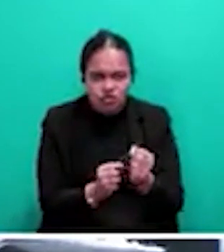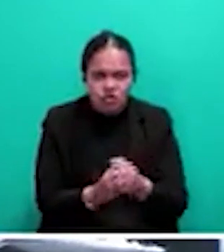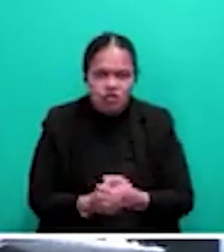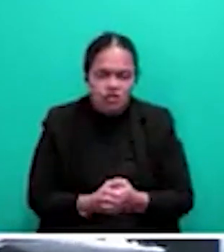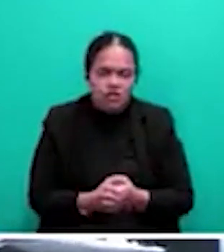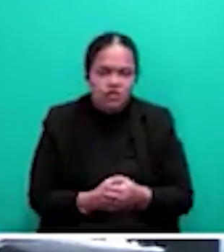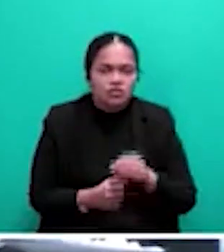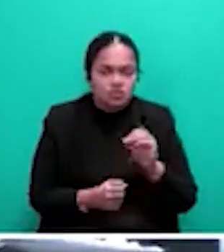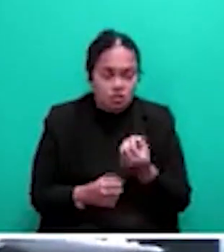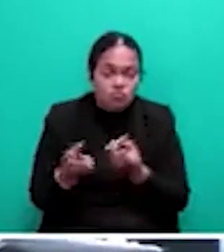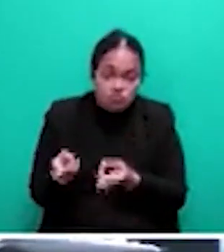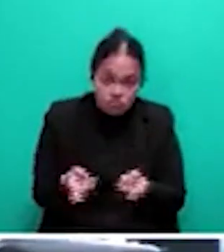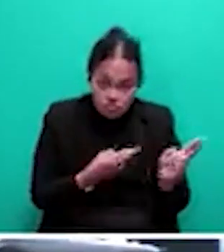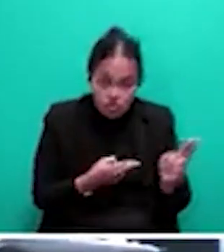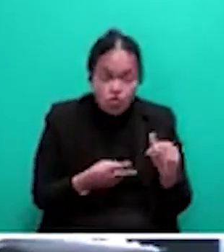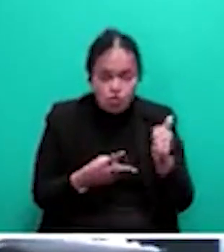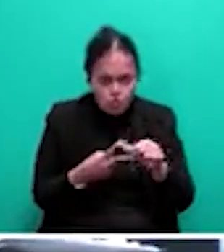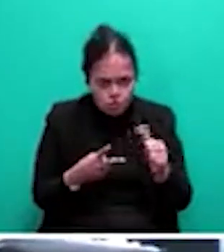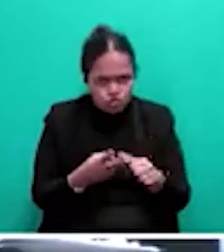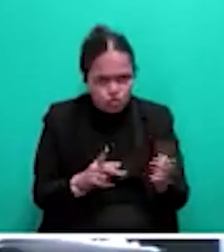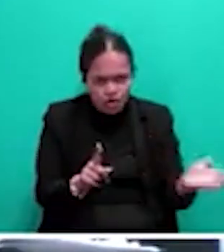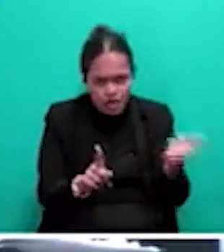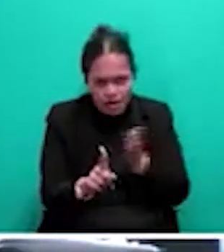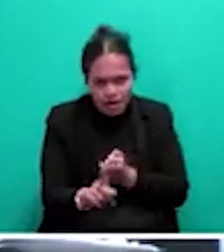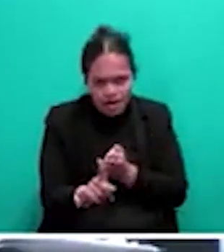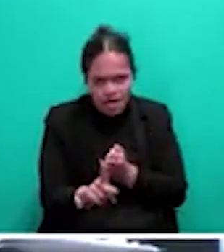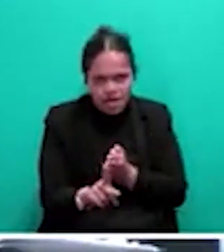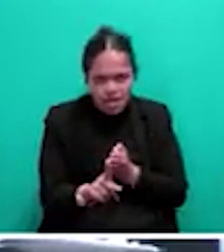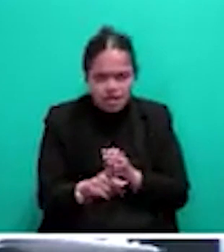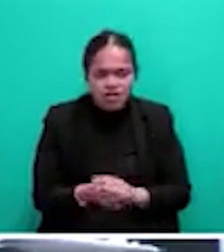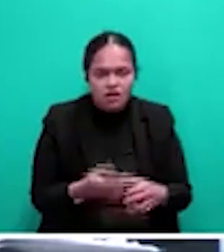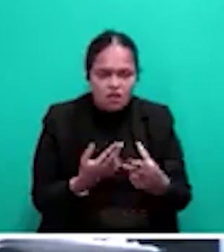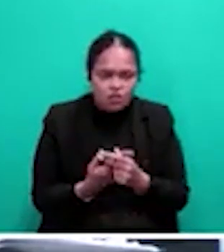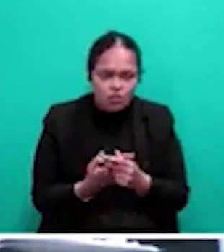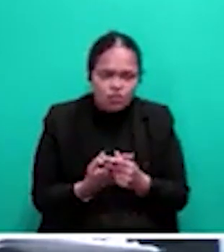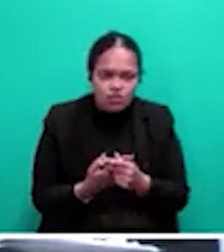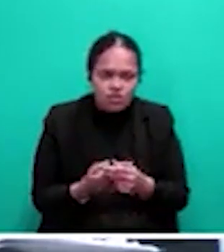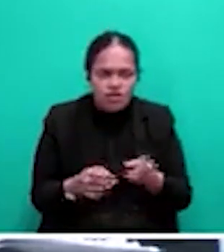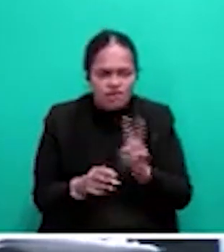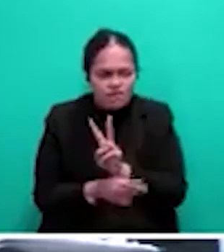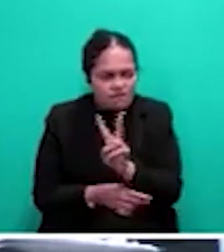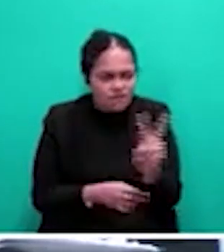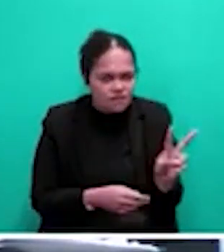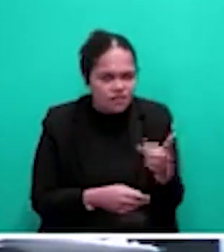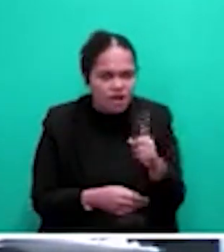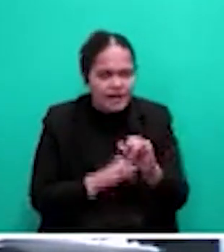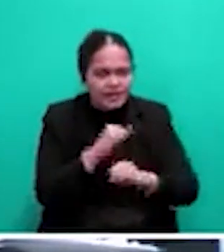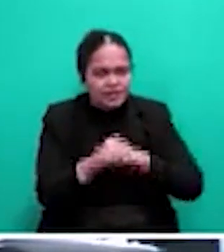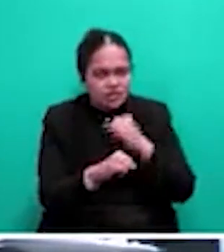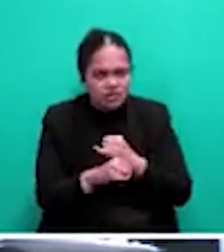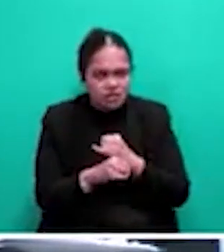The recommendations are also aligned with contemporary societal values and international